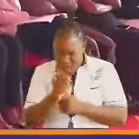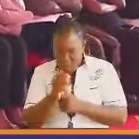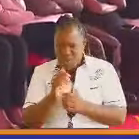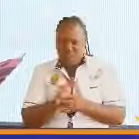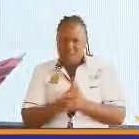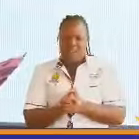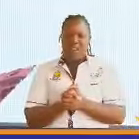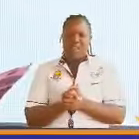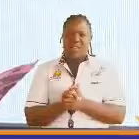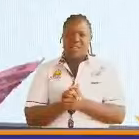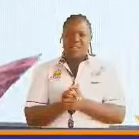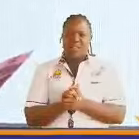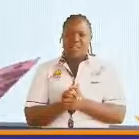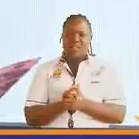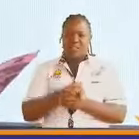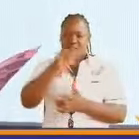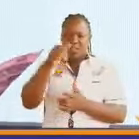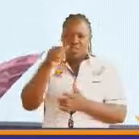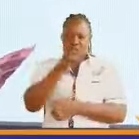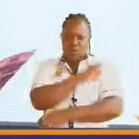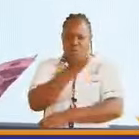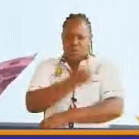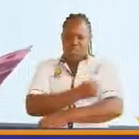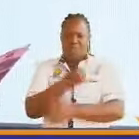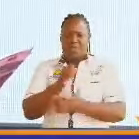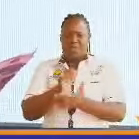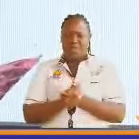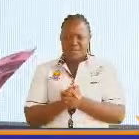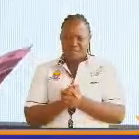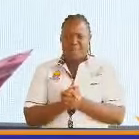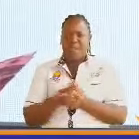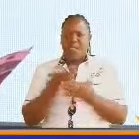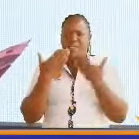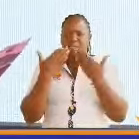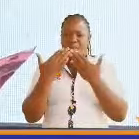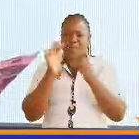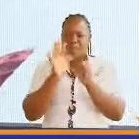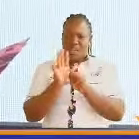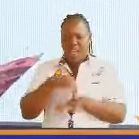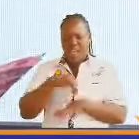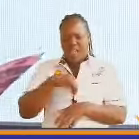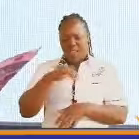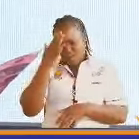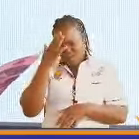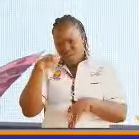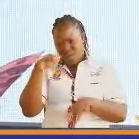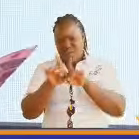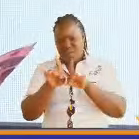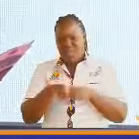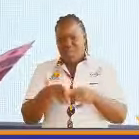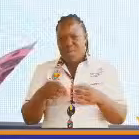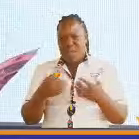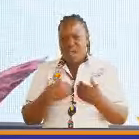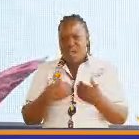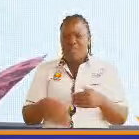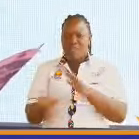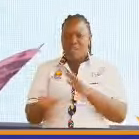Honorable His Excellency Joseph Oyugi Magwanga. Asante sana. Na najua tuko na Deputy Governors